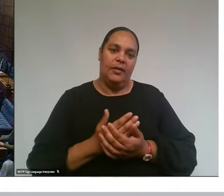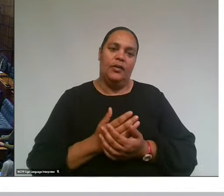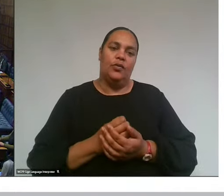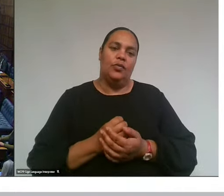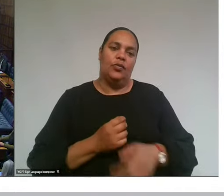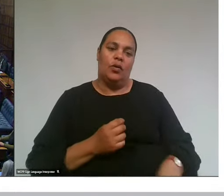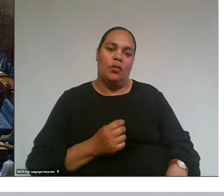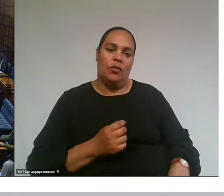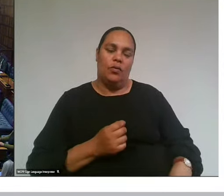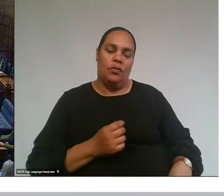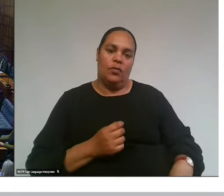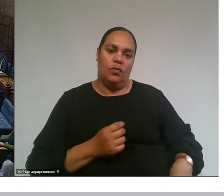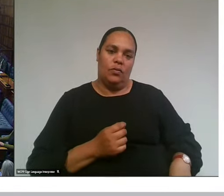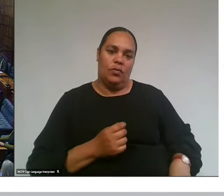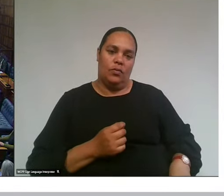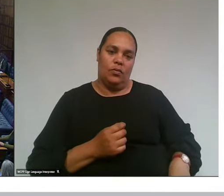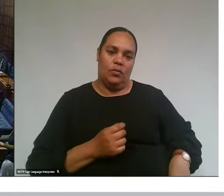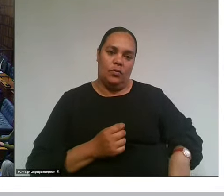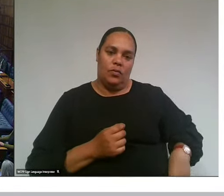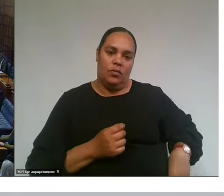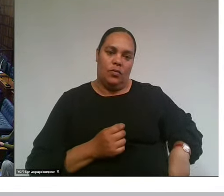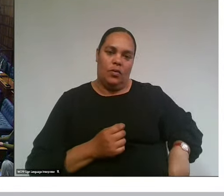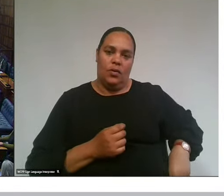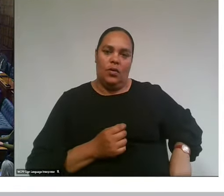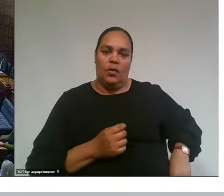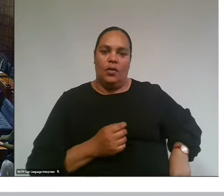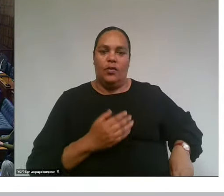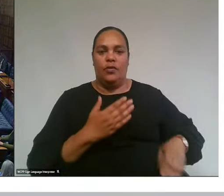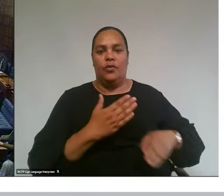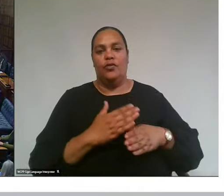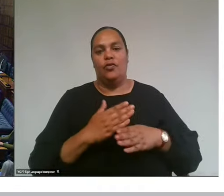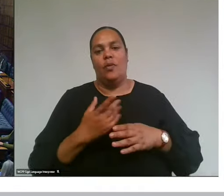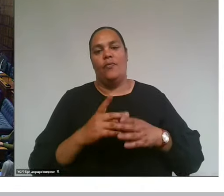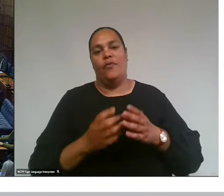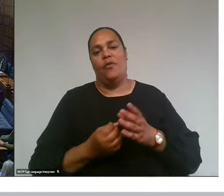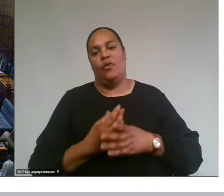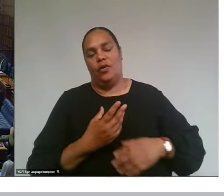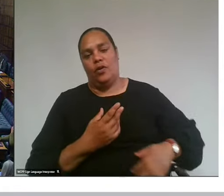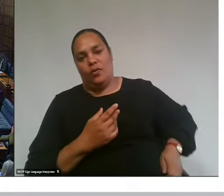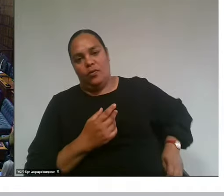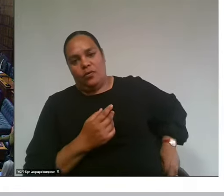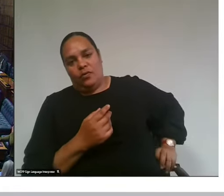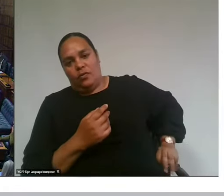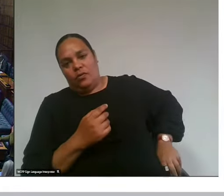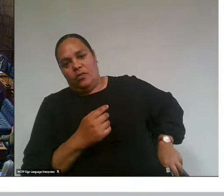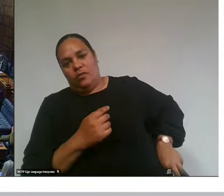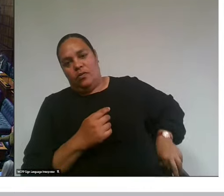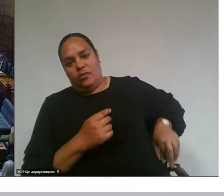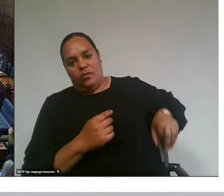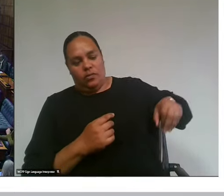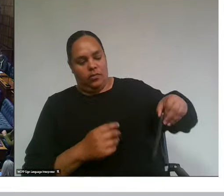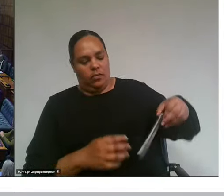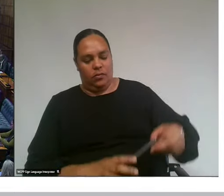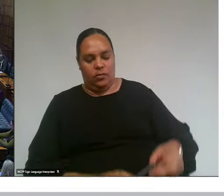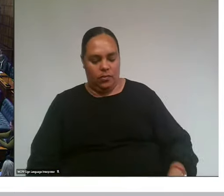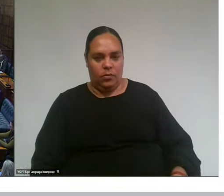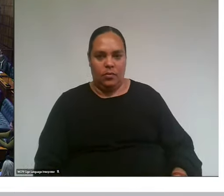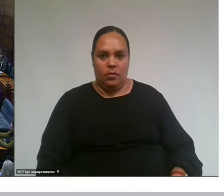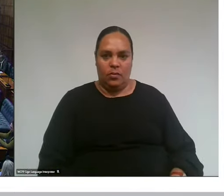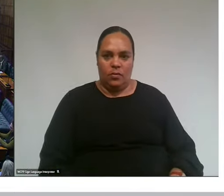H the the job for growth of grown for